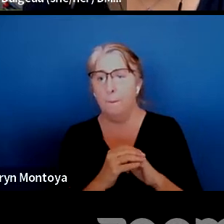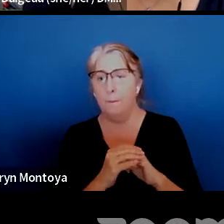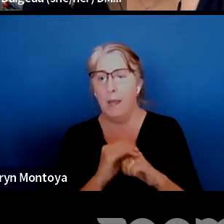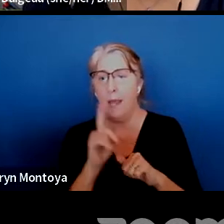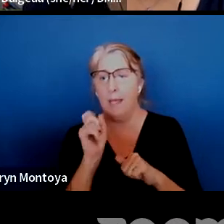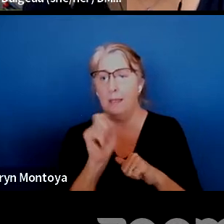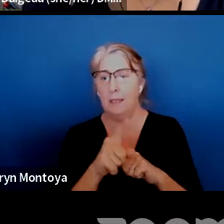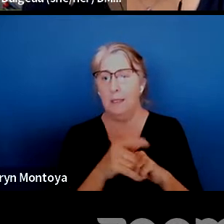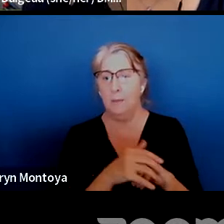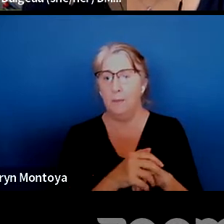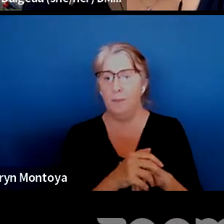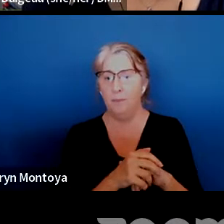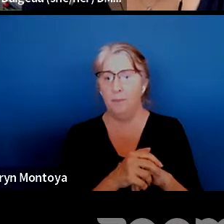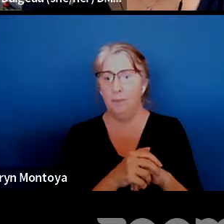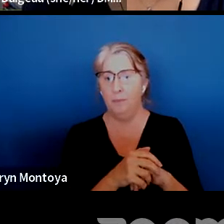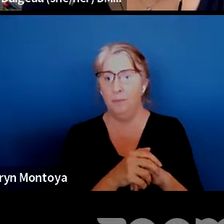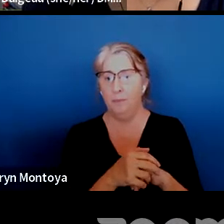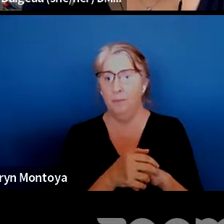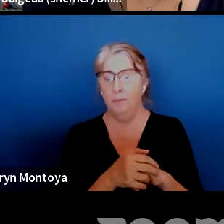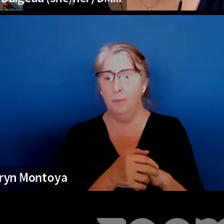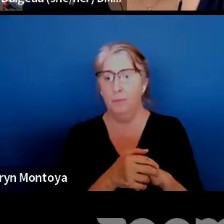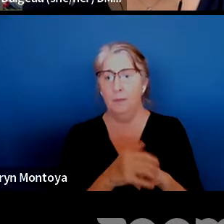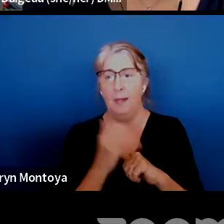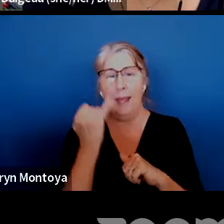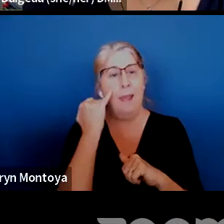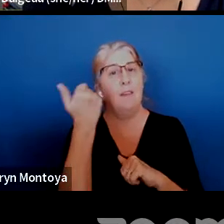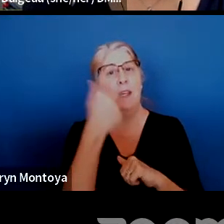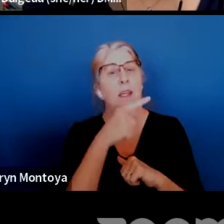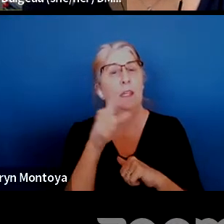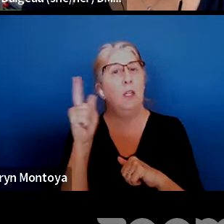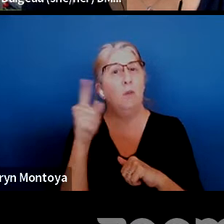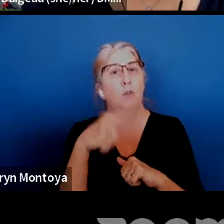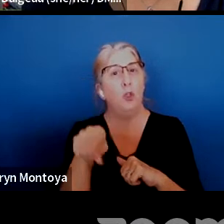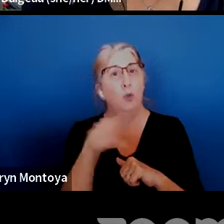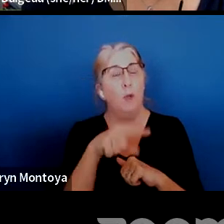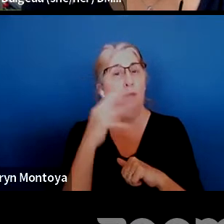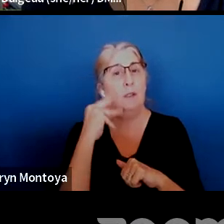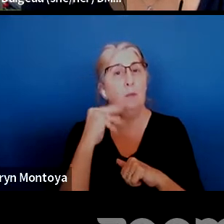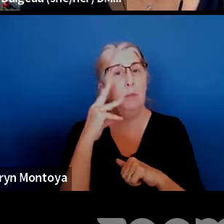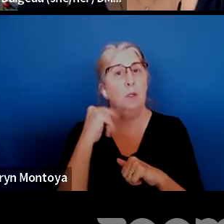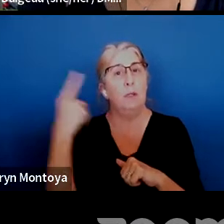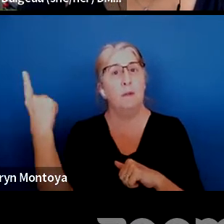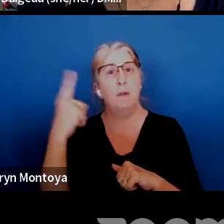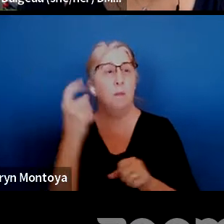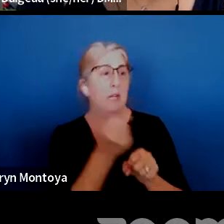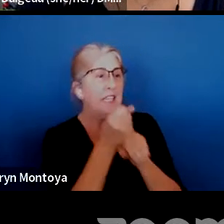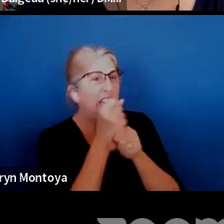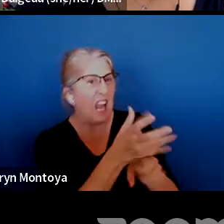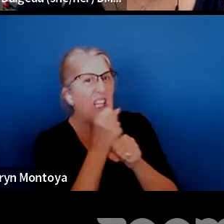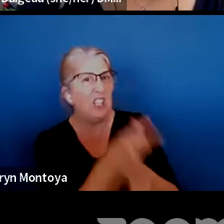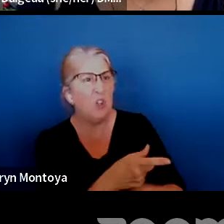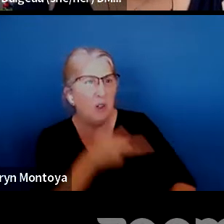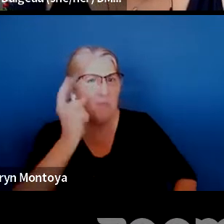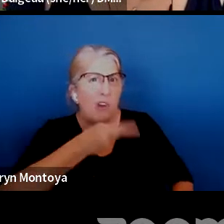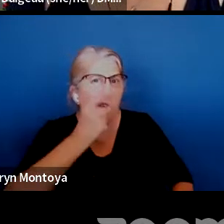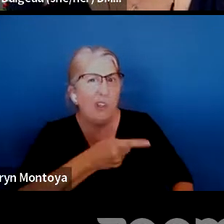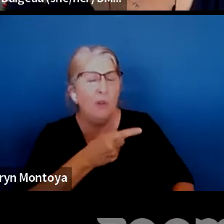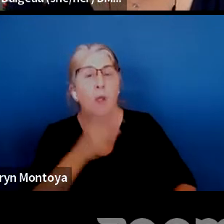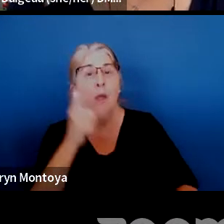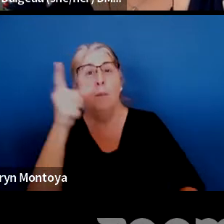asking if any of you all have been yelled at or talked to sternly by any elected